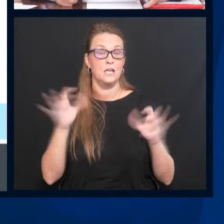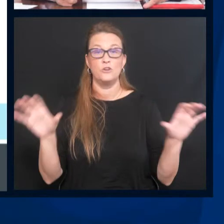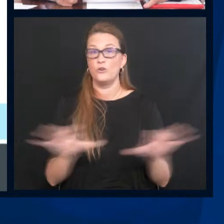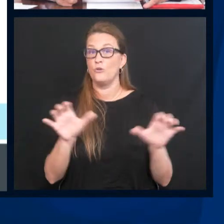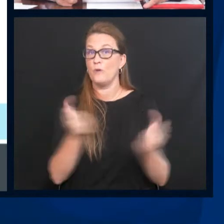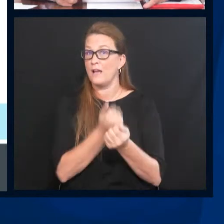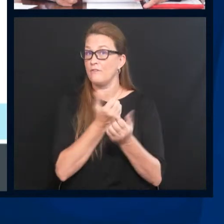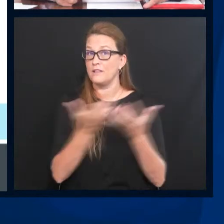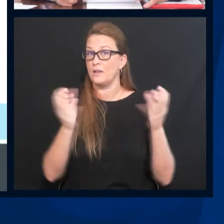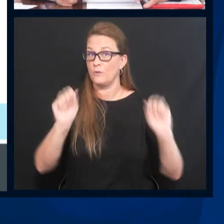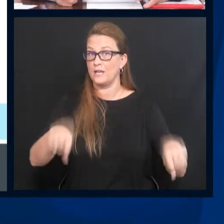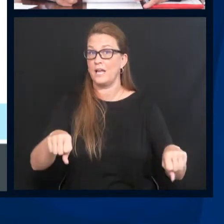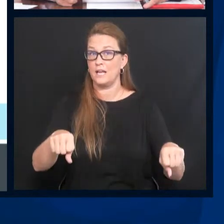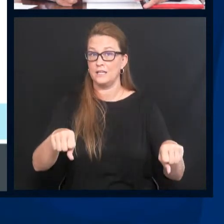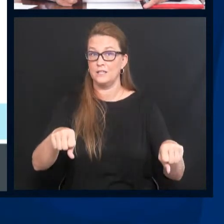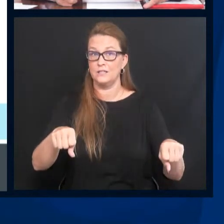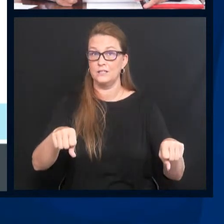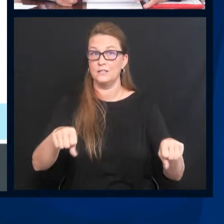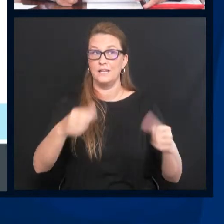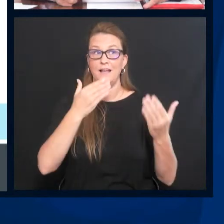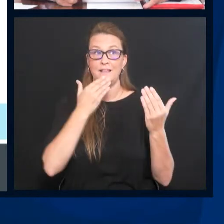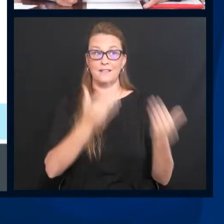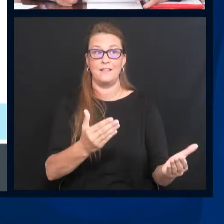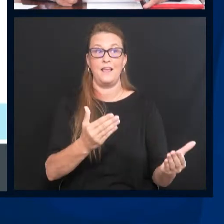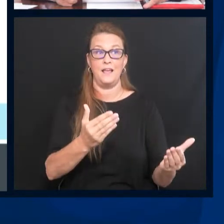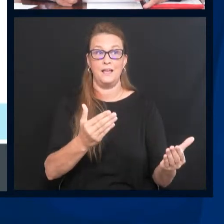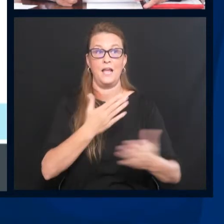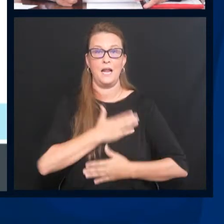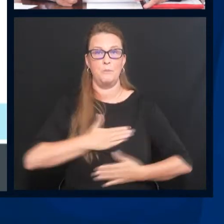possibly can and everything to always thank and appreciate others.